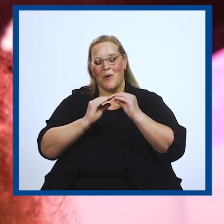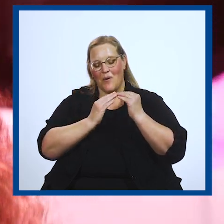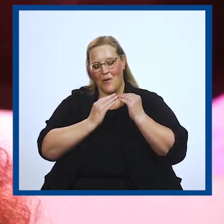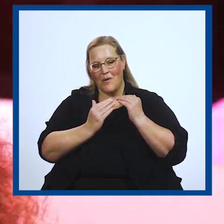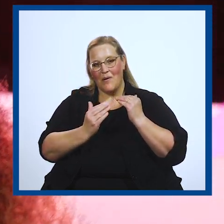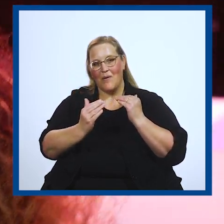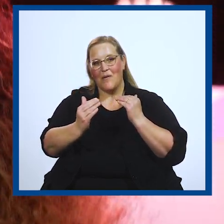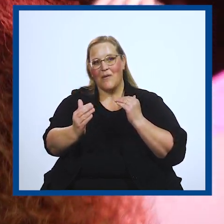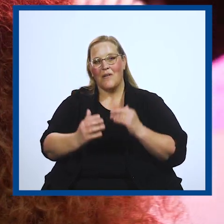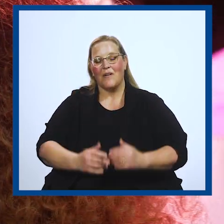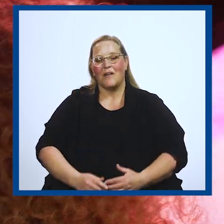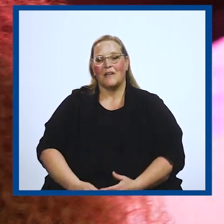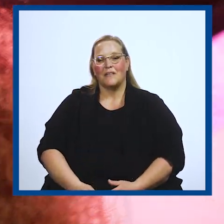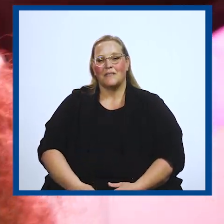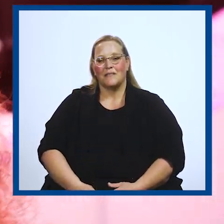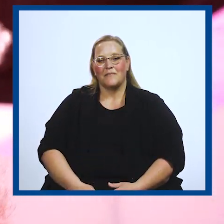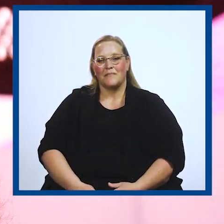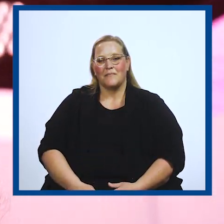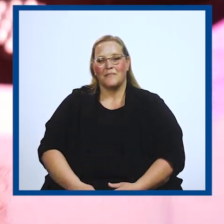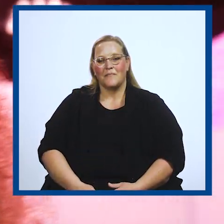1,000 more.